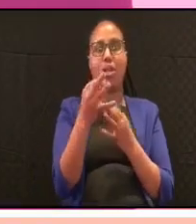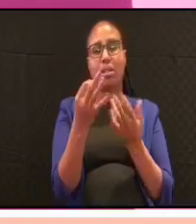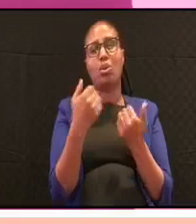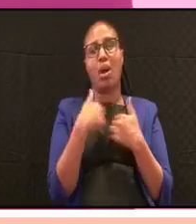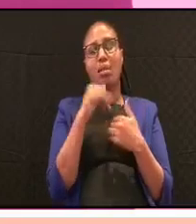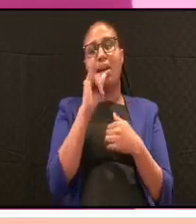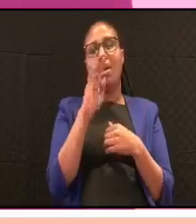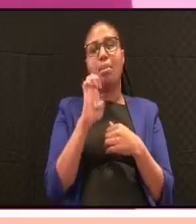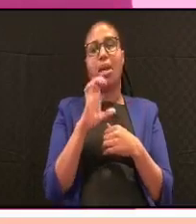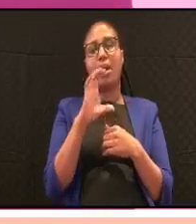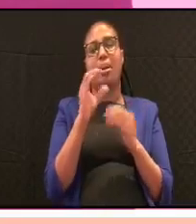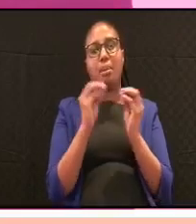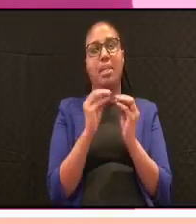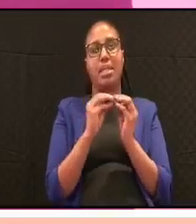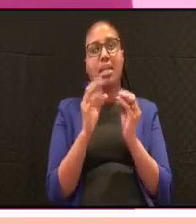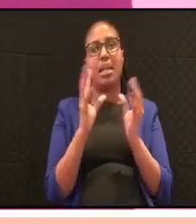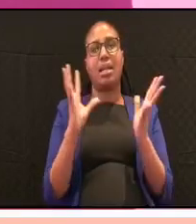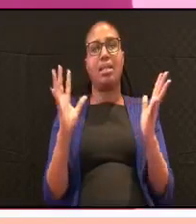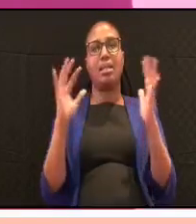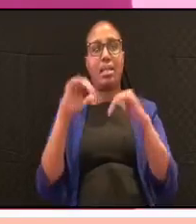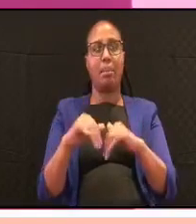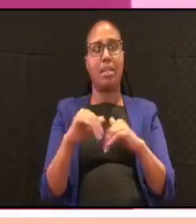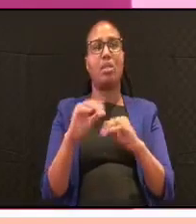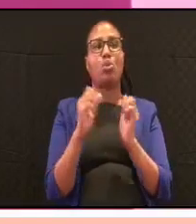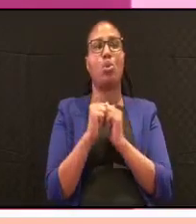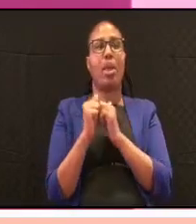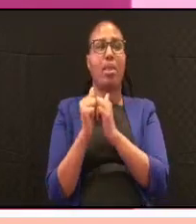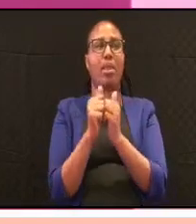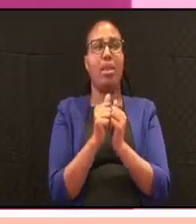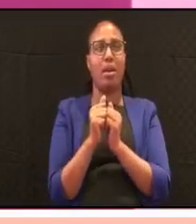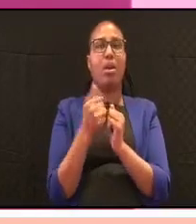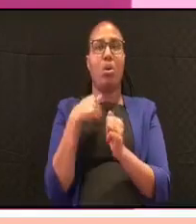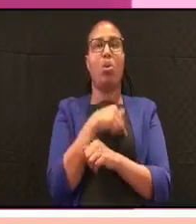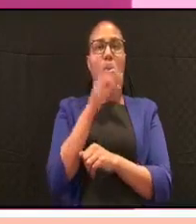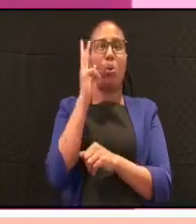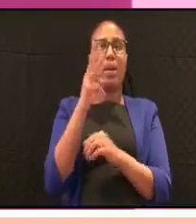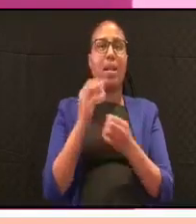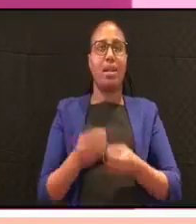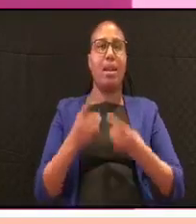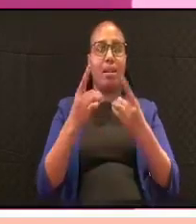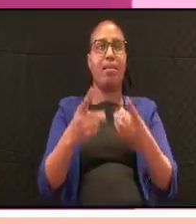meeting. I look forward to the summit. And together, we shall